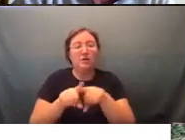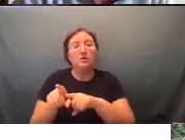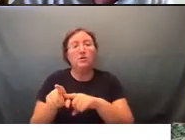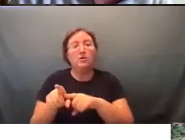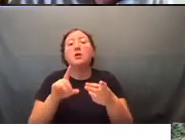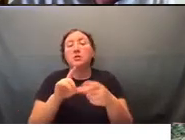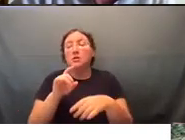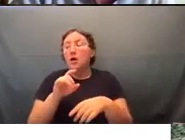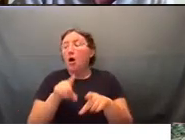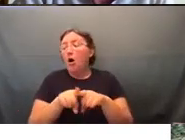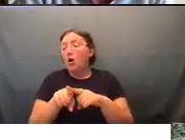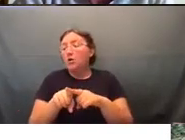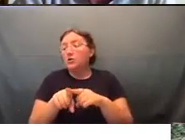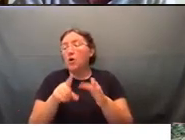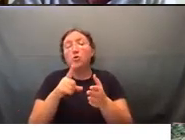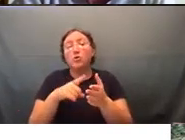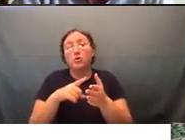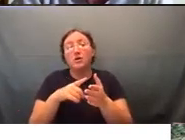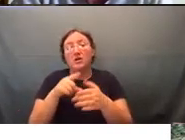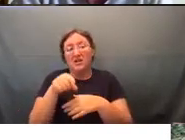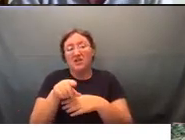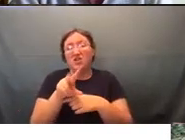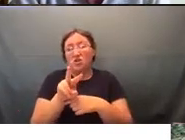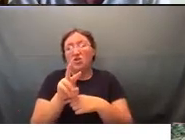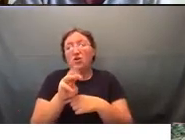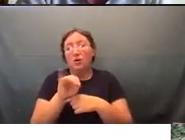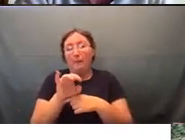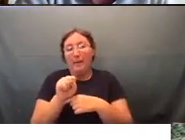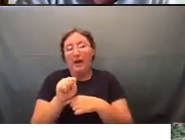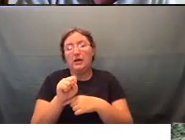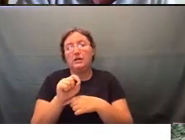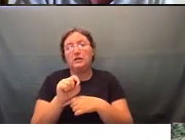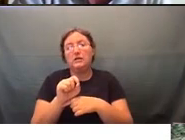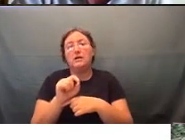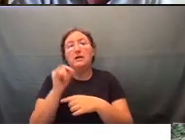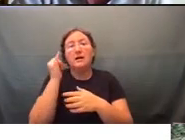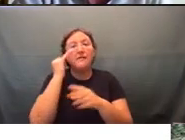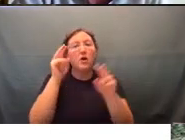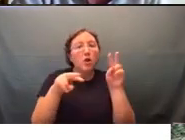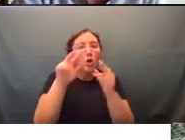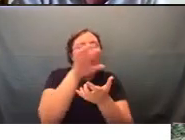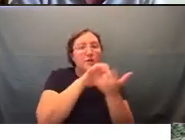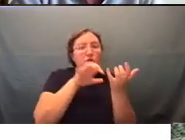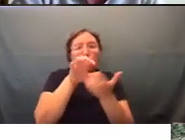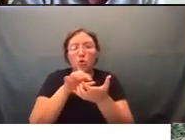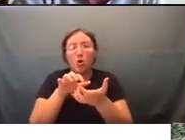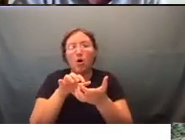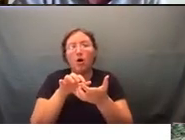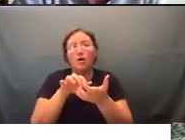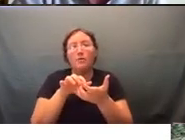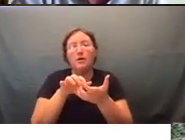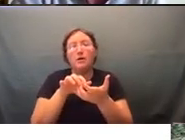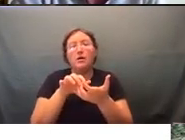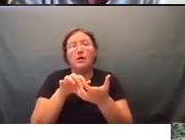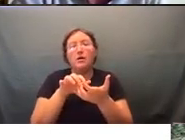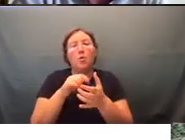we're checking as we're at this almost 2-mile mark in here. If there are storm clouds in the area, we're about to be unprotected